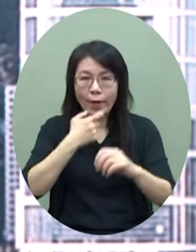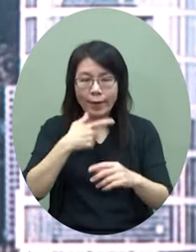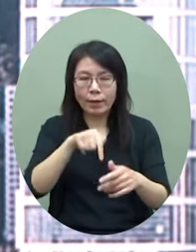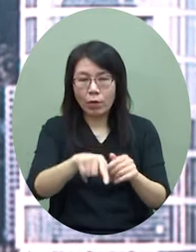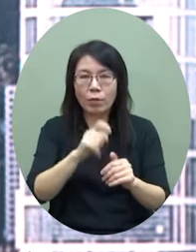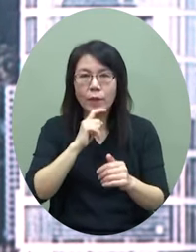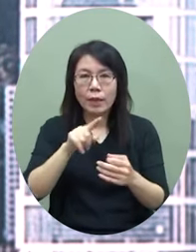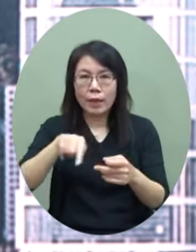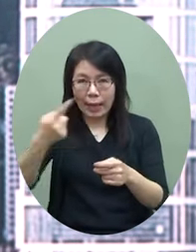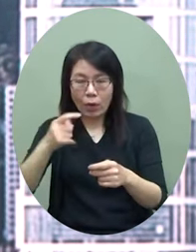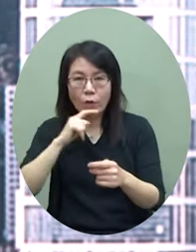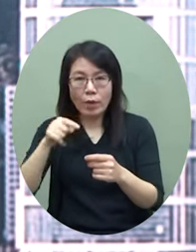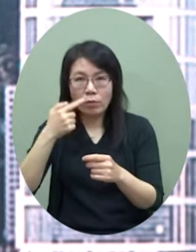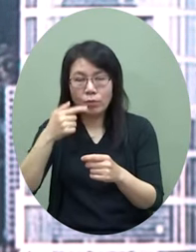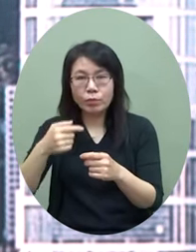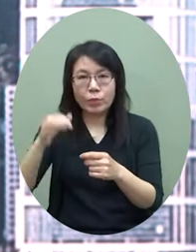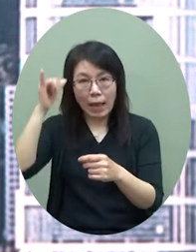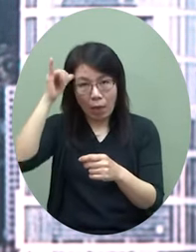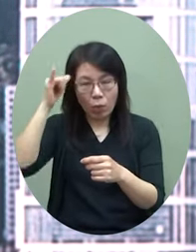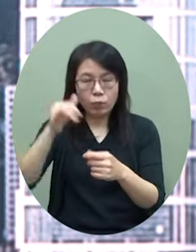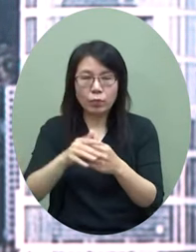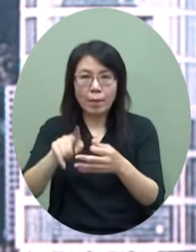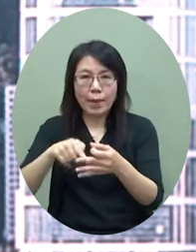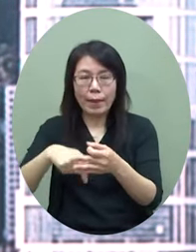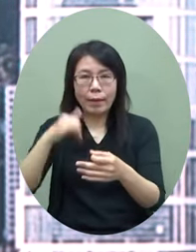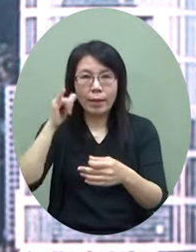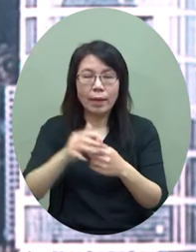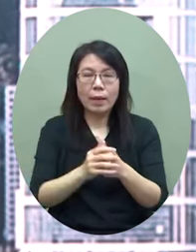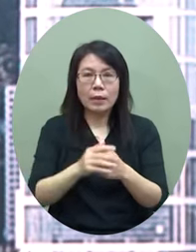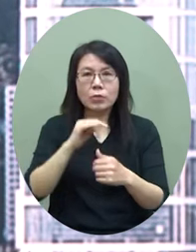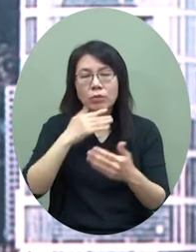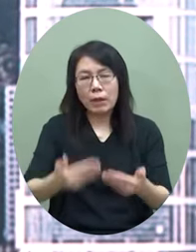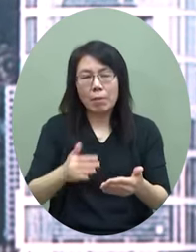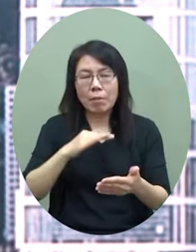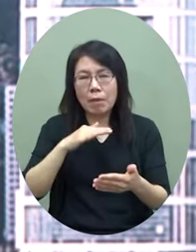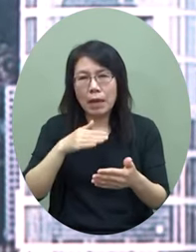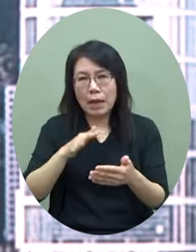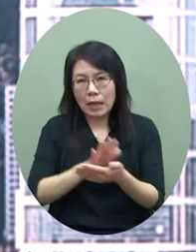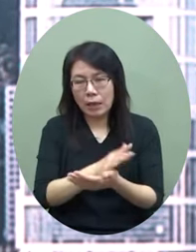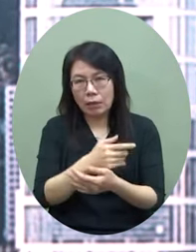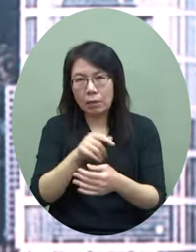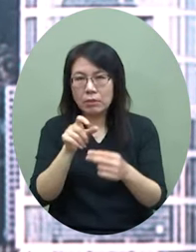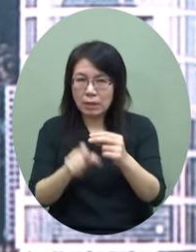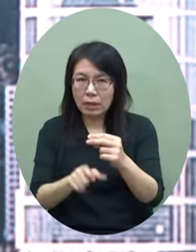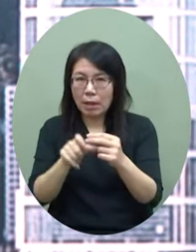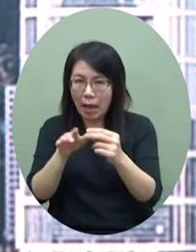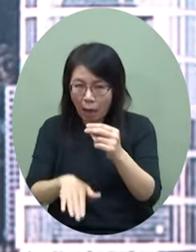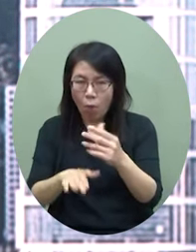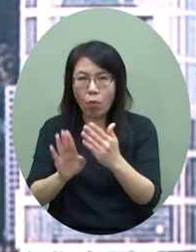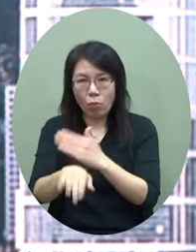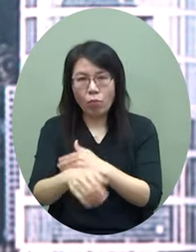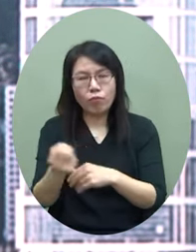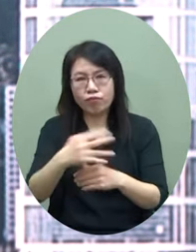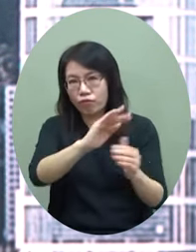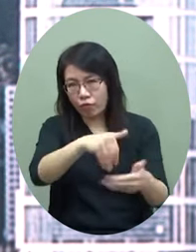suppliertowards the second part of the yearso but at the same timewe have some desperate need for vaccinationamong